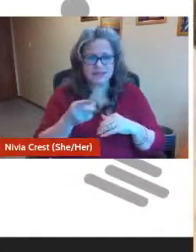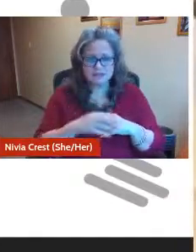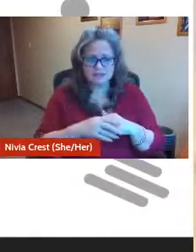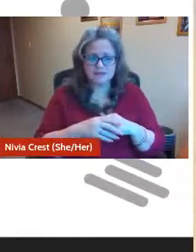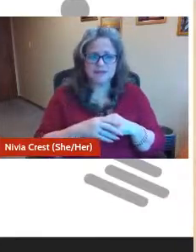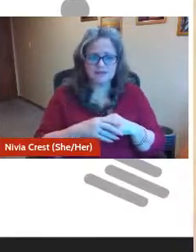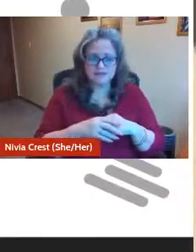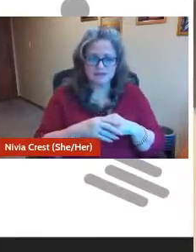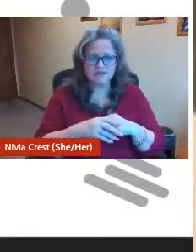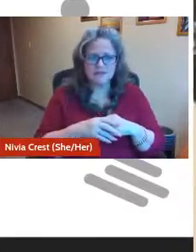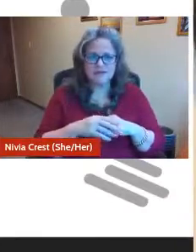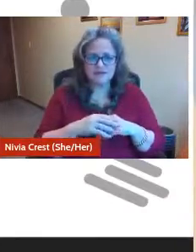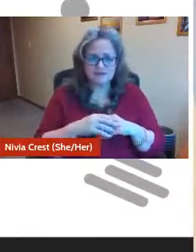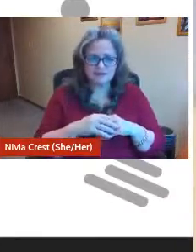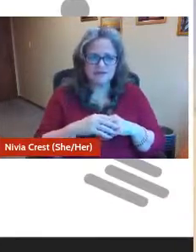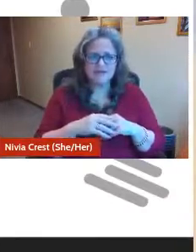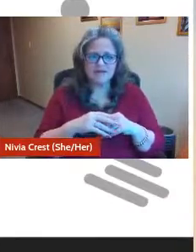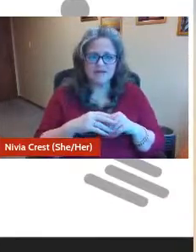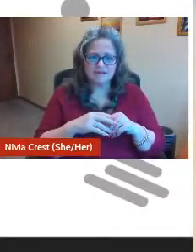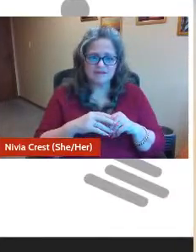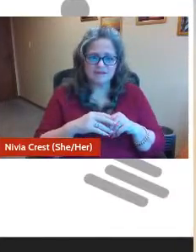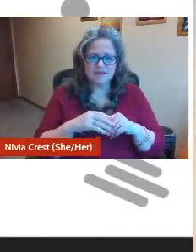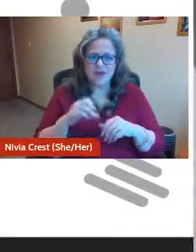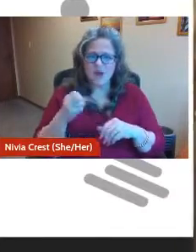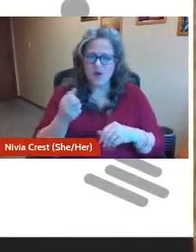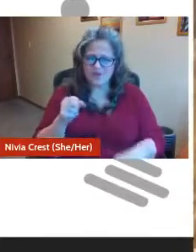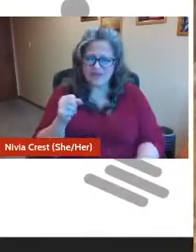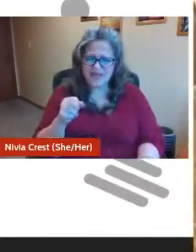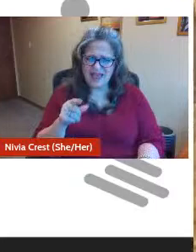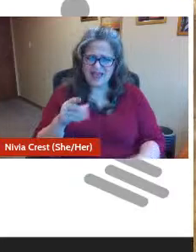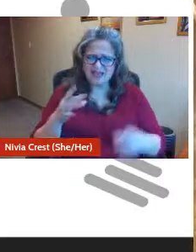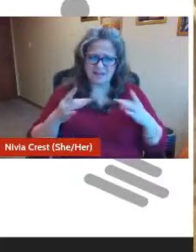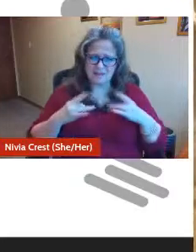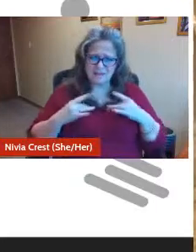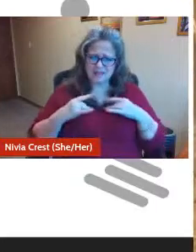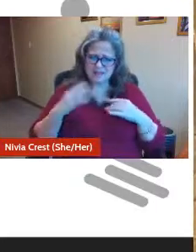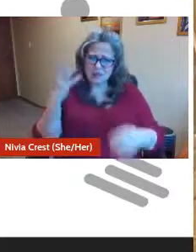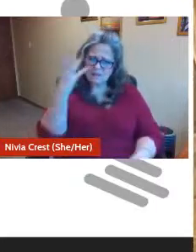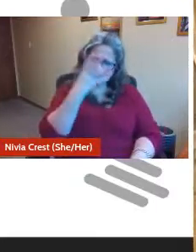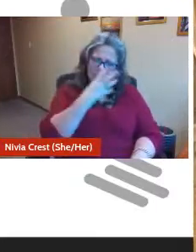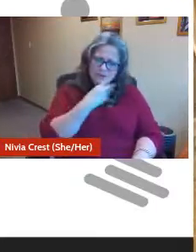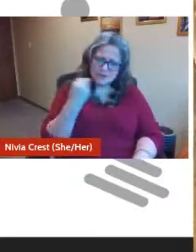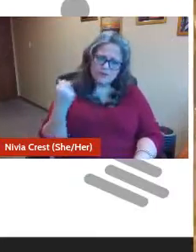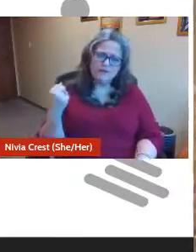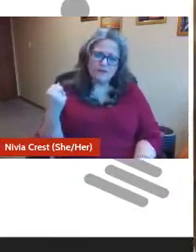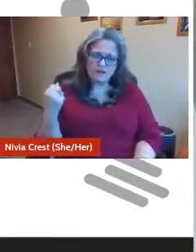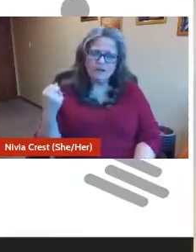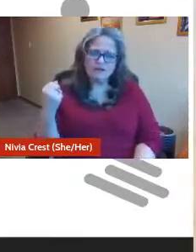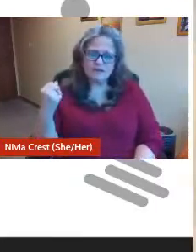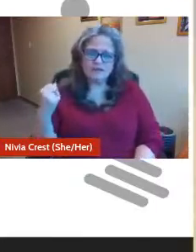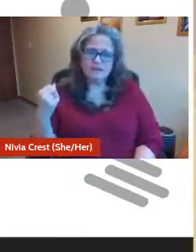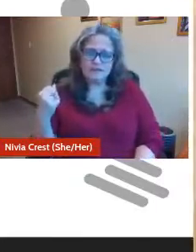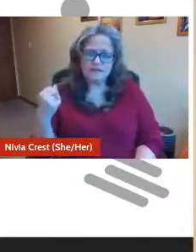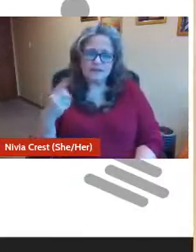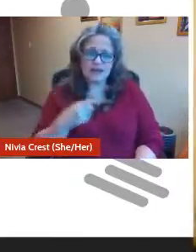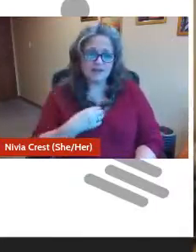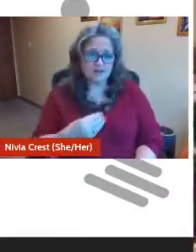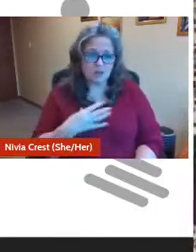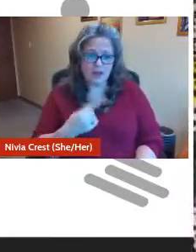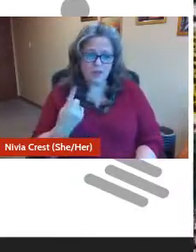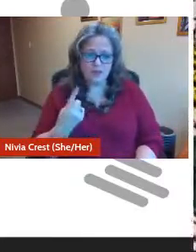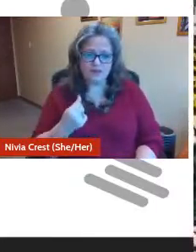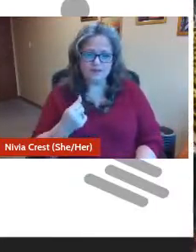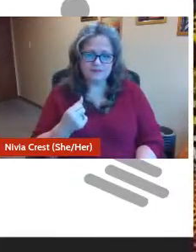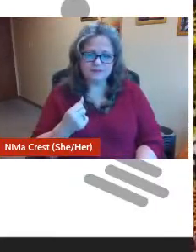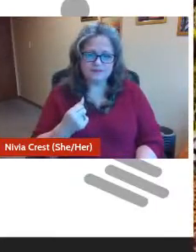Mm-hmm. And the buttons. Oh, yes, the buttons are beautiful. Yes. And this right here in white,